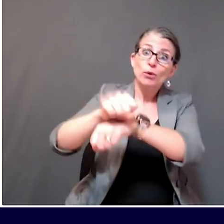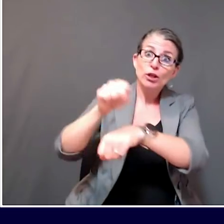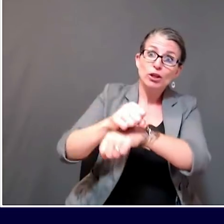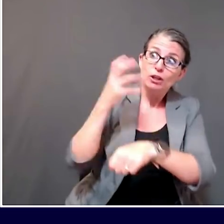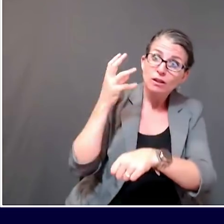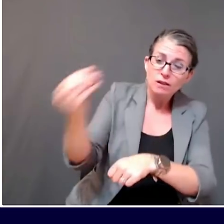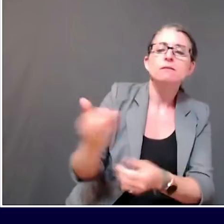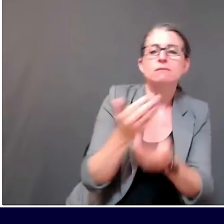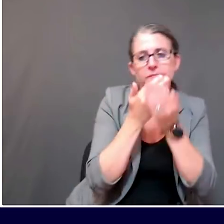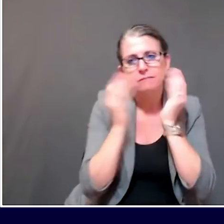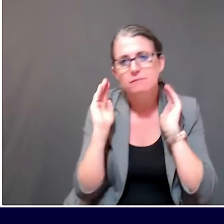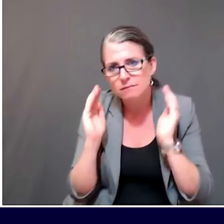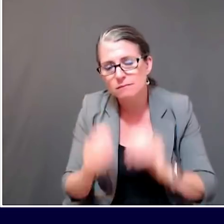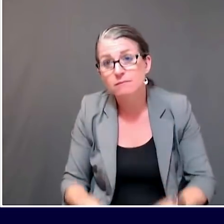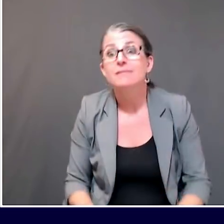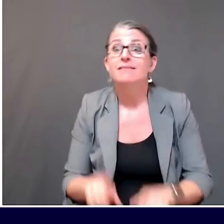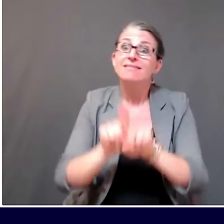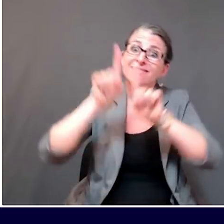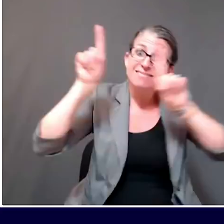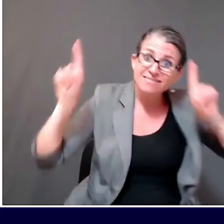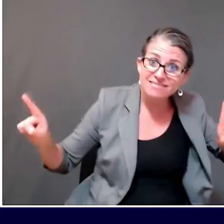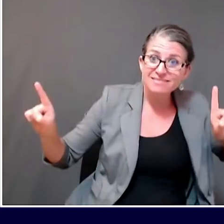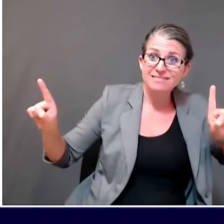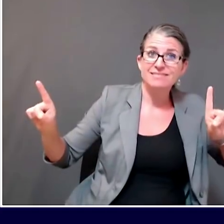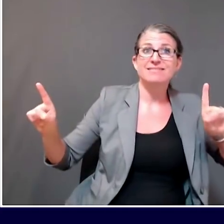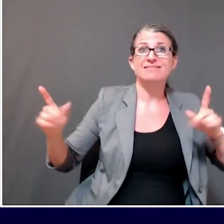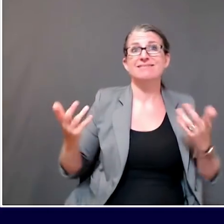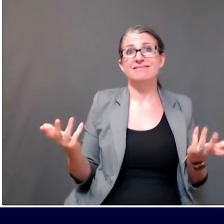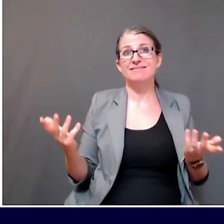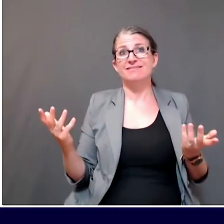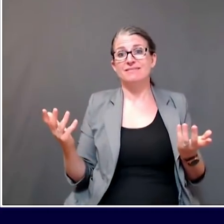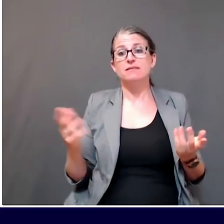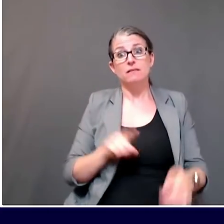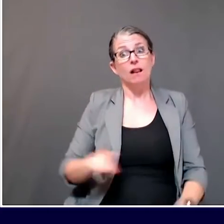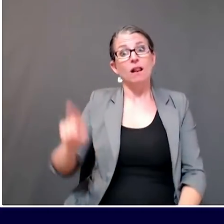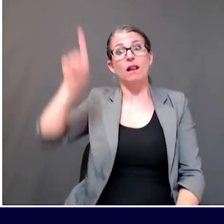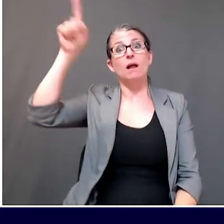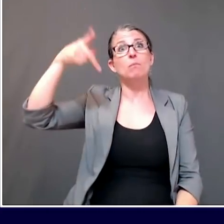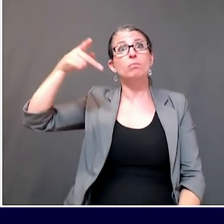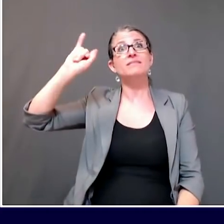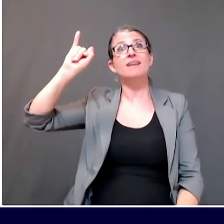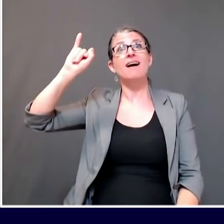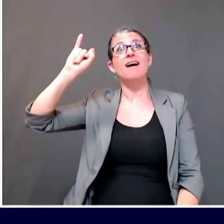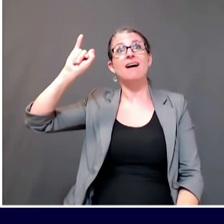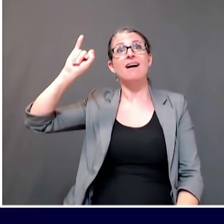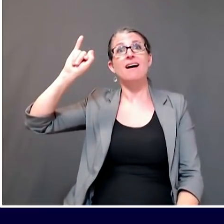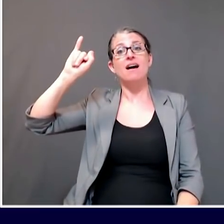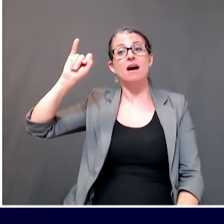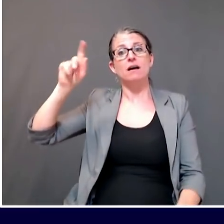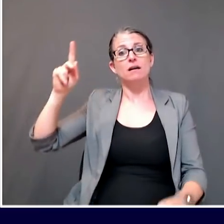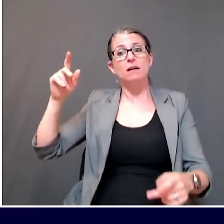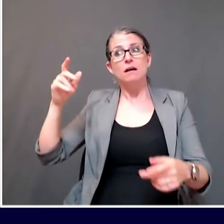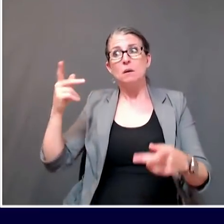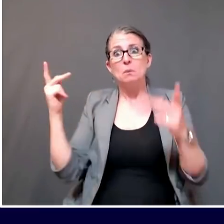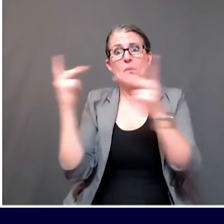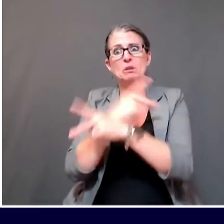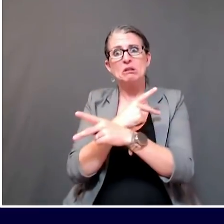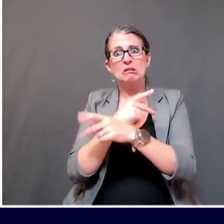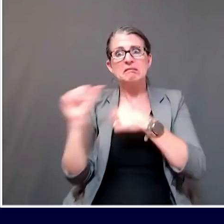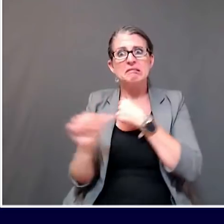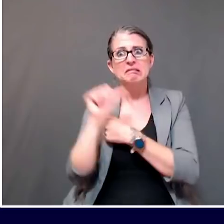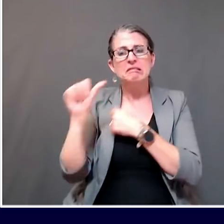there's any added risk of going to Walmart right now in Presque Isle if you need to. But as our